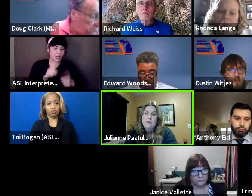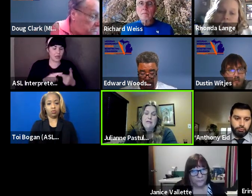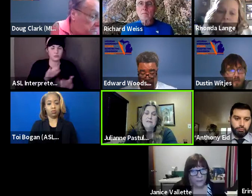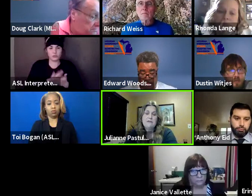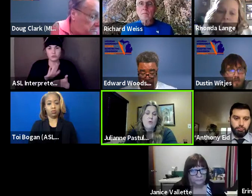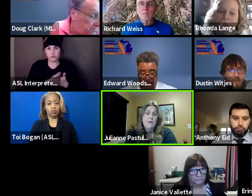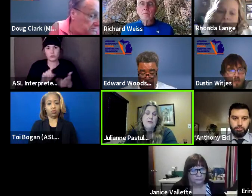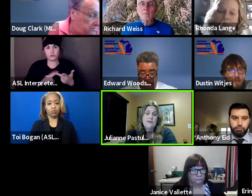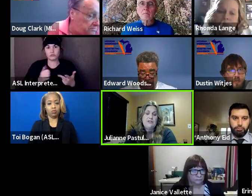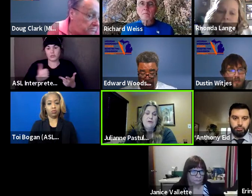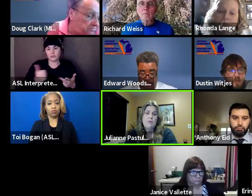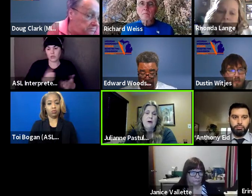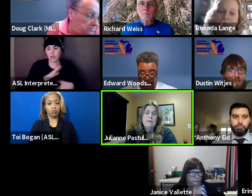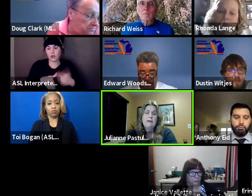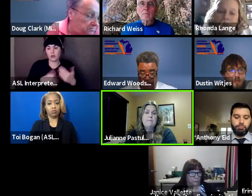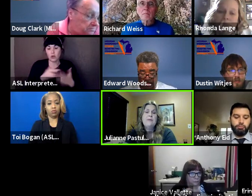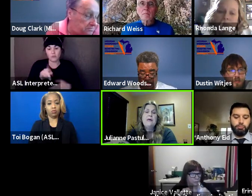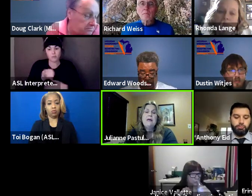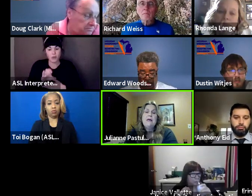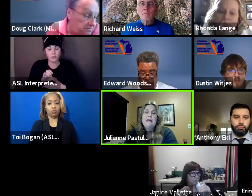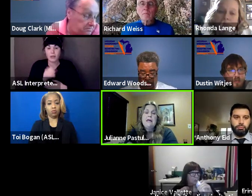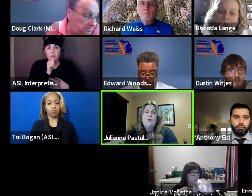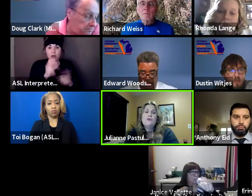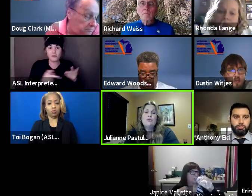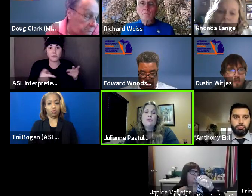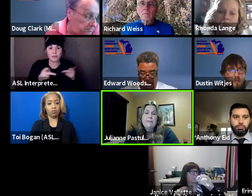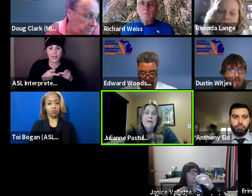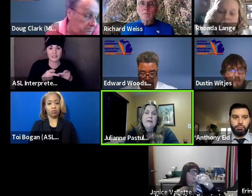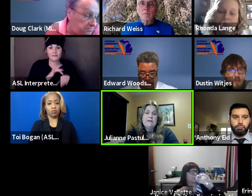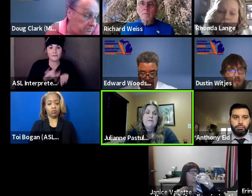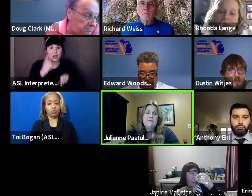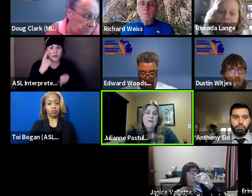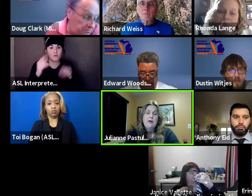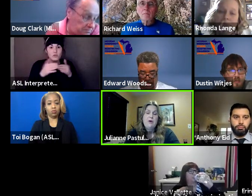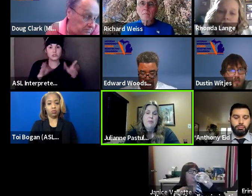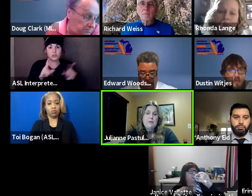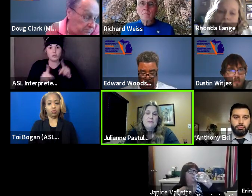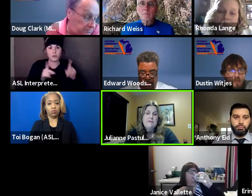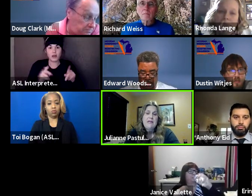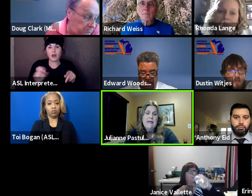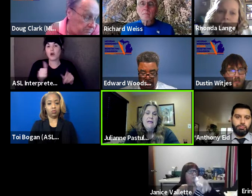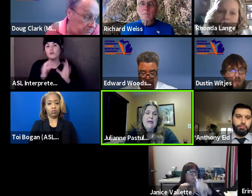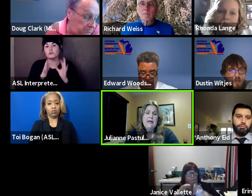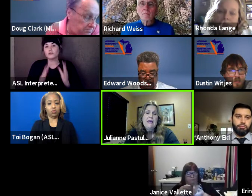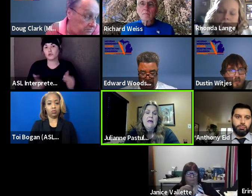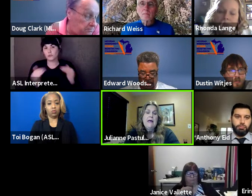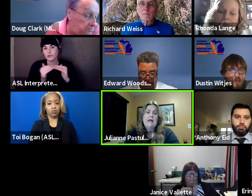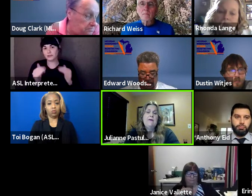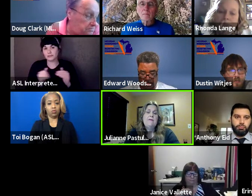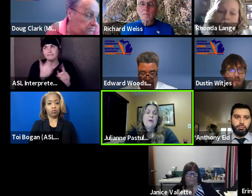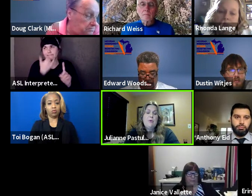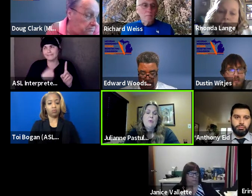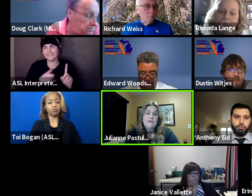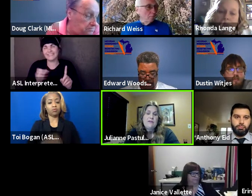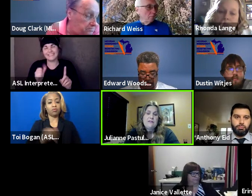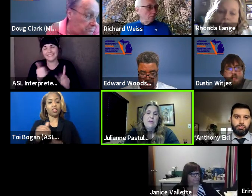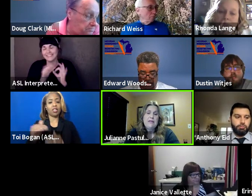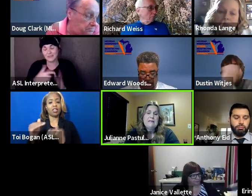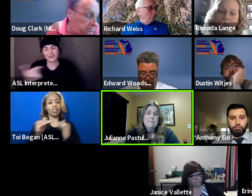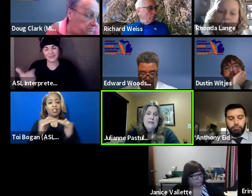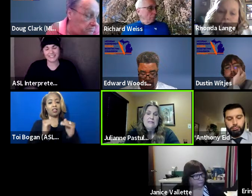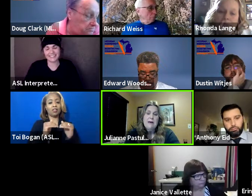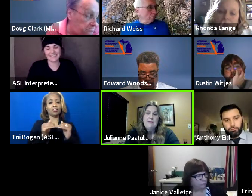public and private places open to the general public. Equal treatment is the fundamental purpose of the ADA, and people